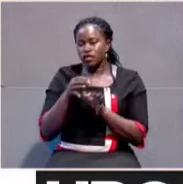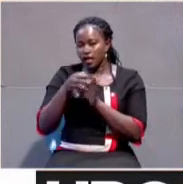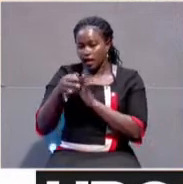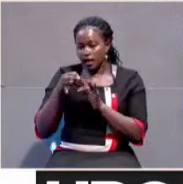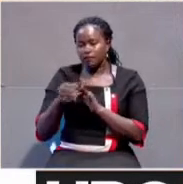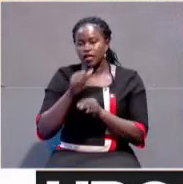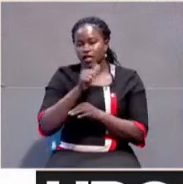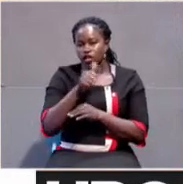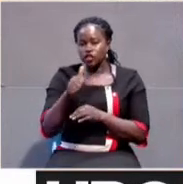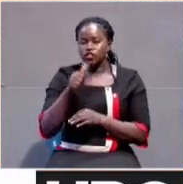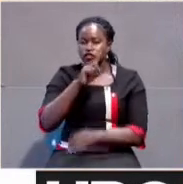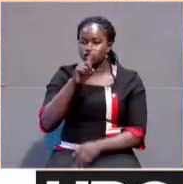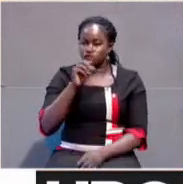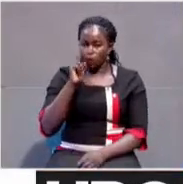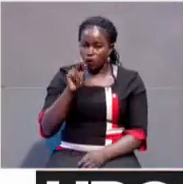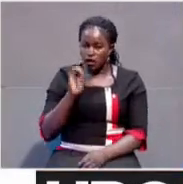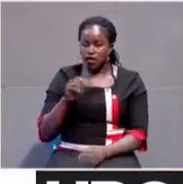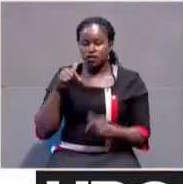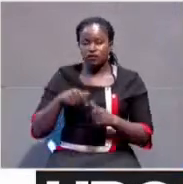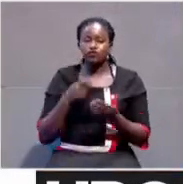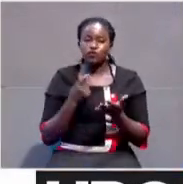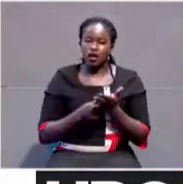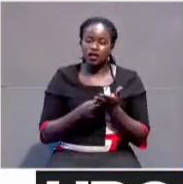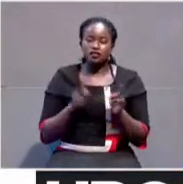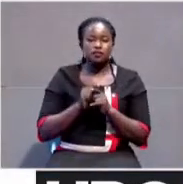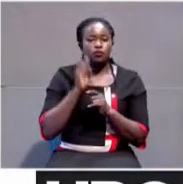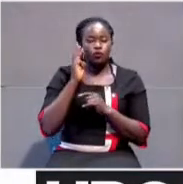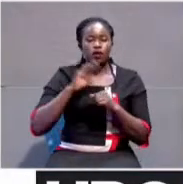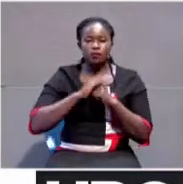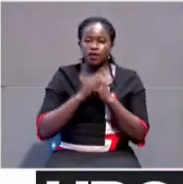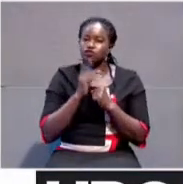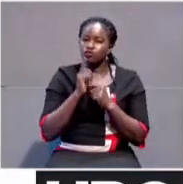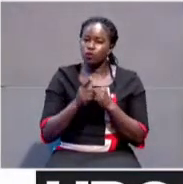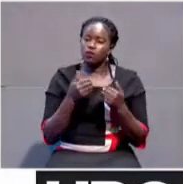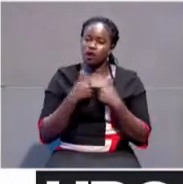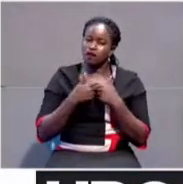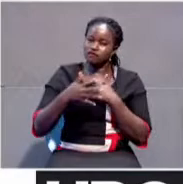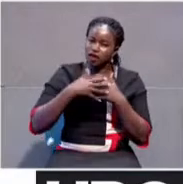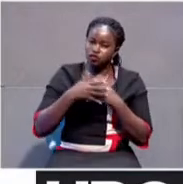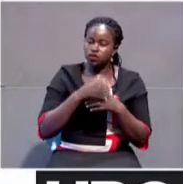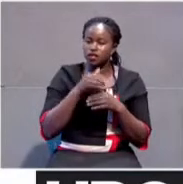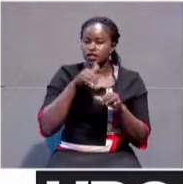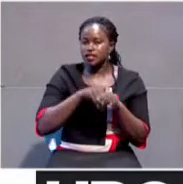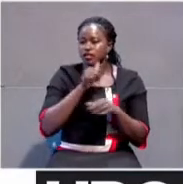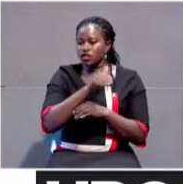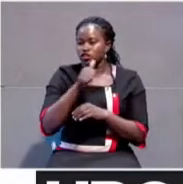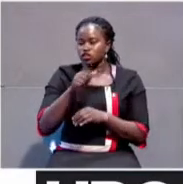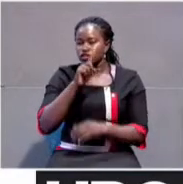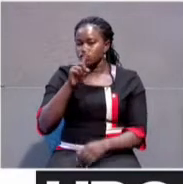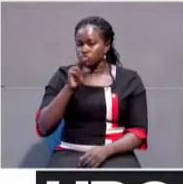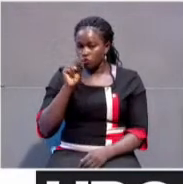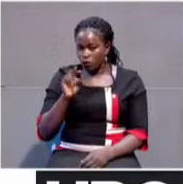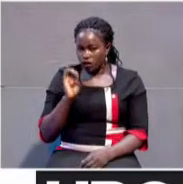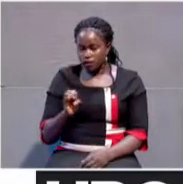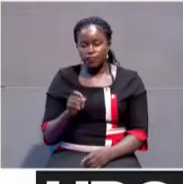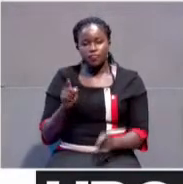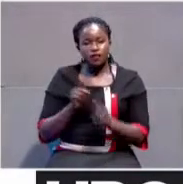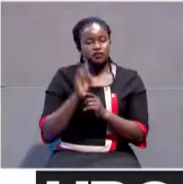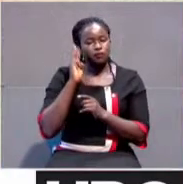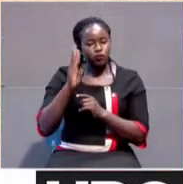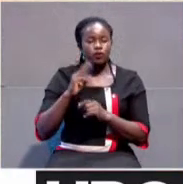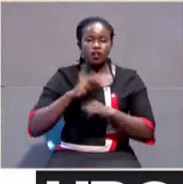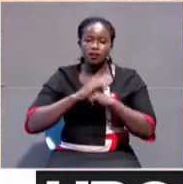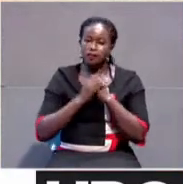every zone of Uganda. So we're going to make sure that we have factories in every zone. And we're going further to